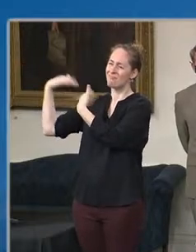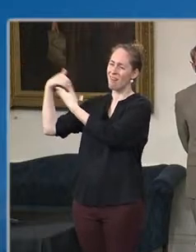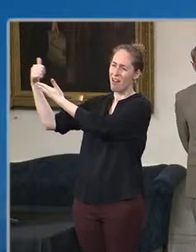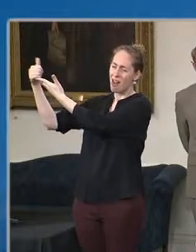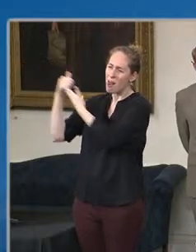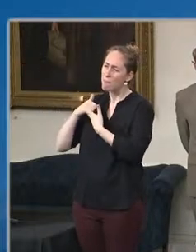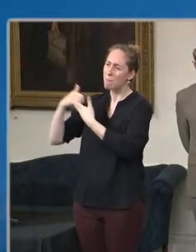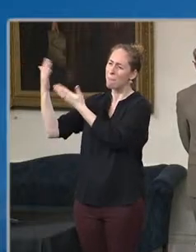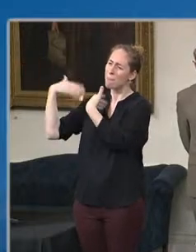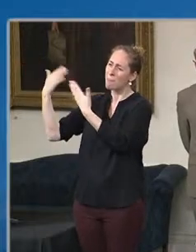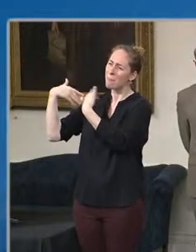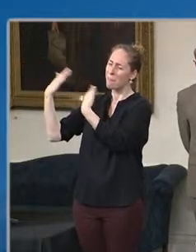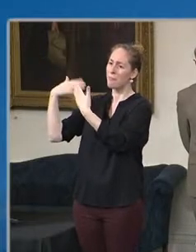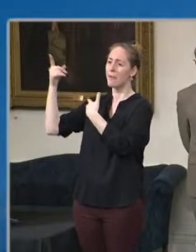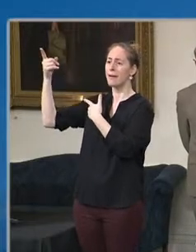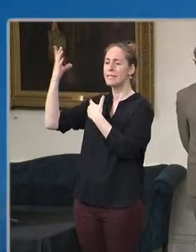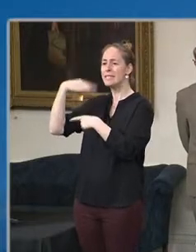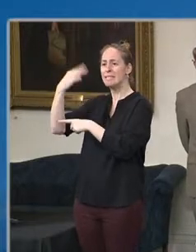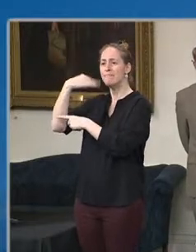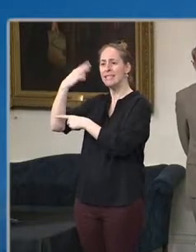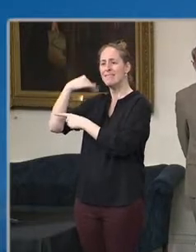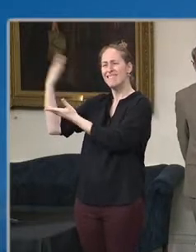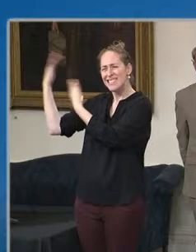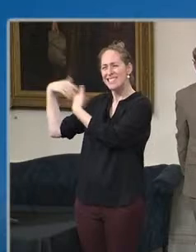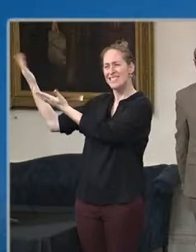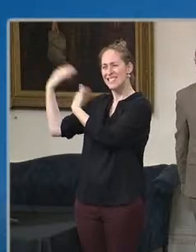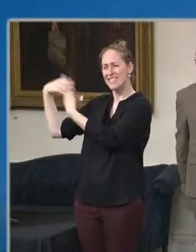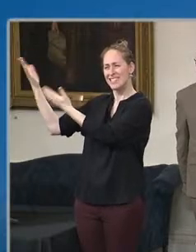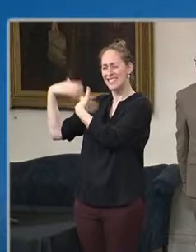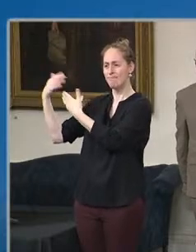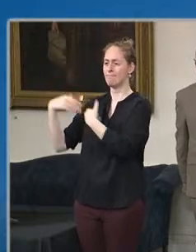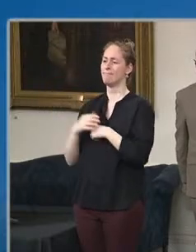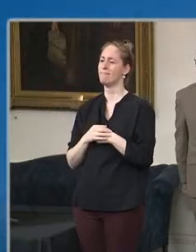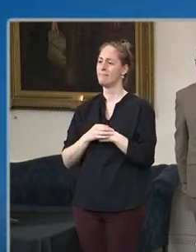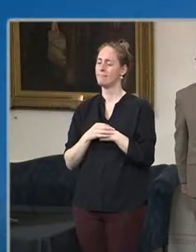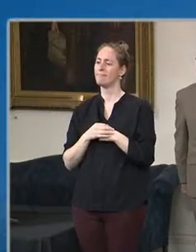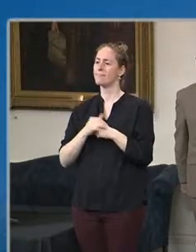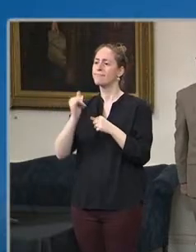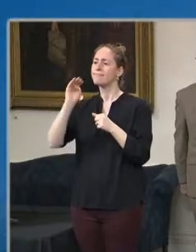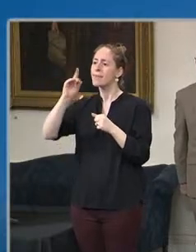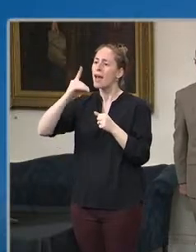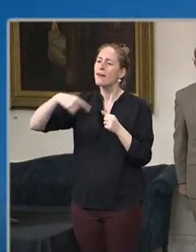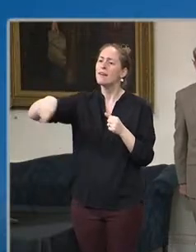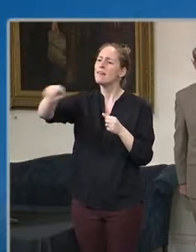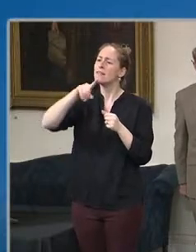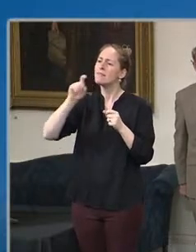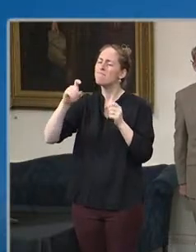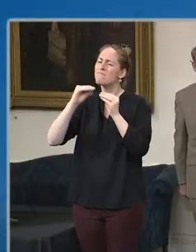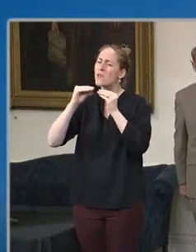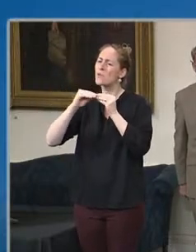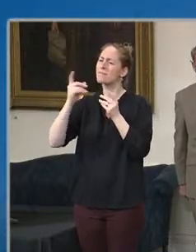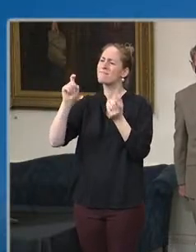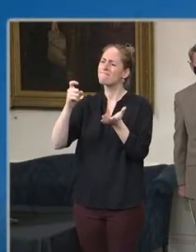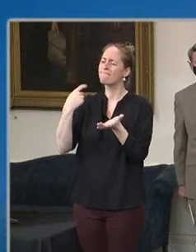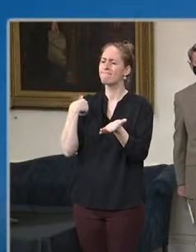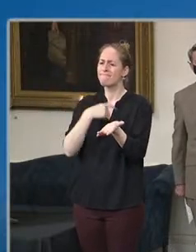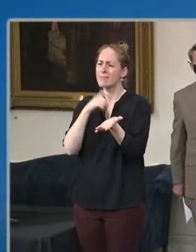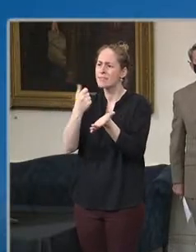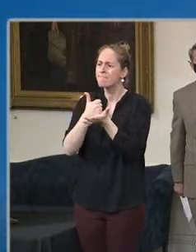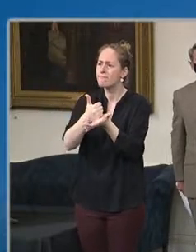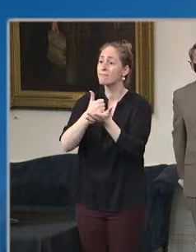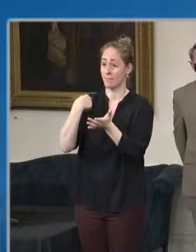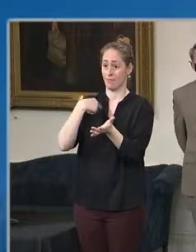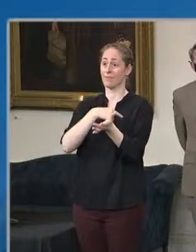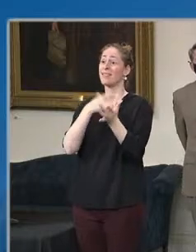happens, we in Maryland must continue to protect ourselves and our businesses so we don't lose ground on our economic recovery. So we